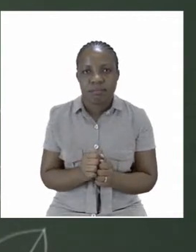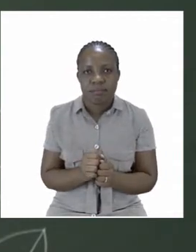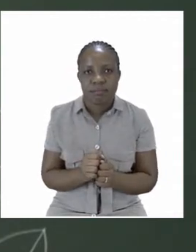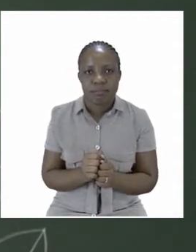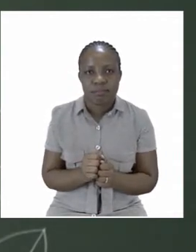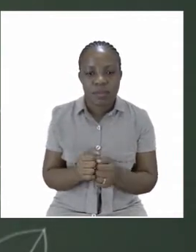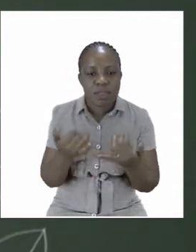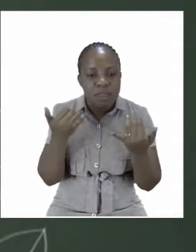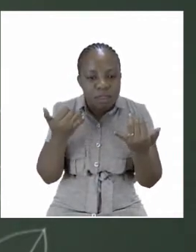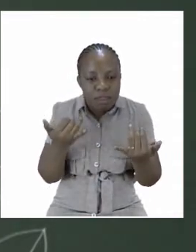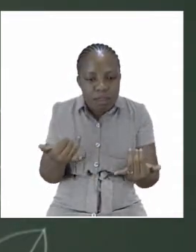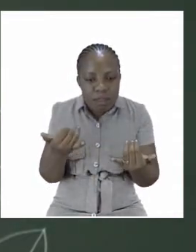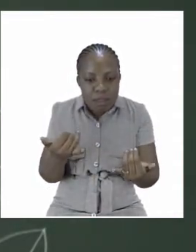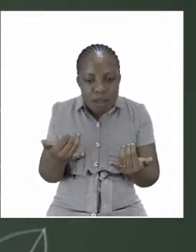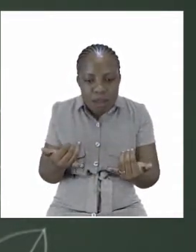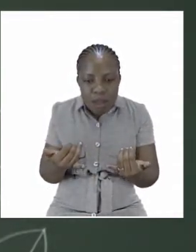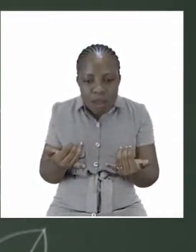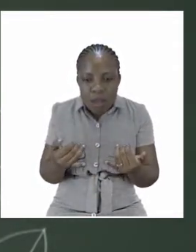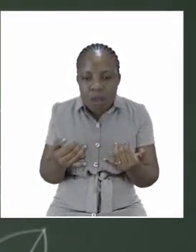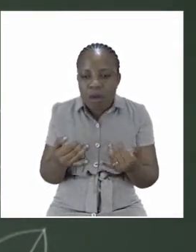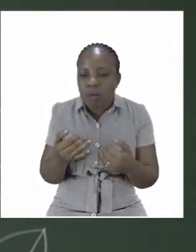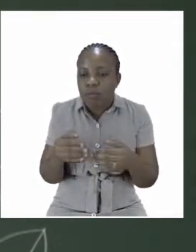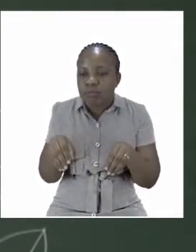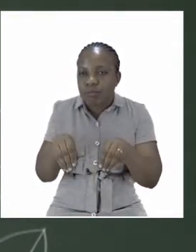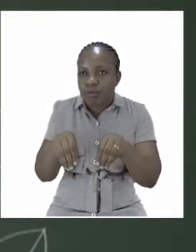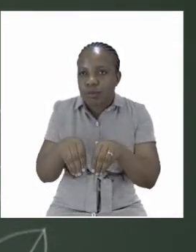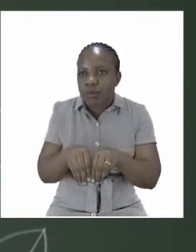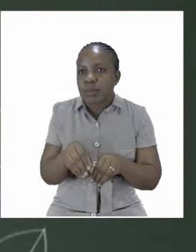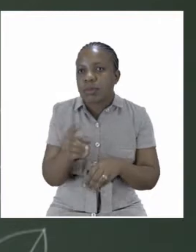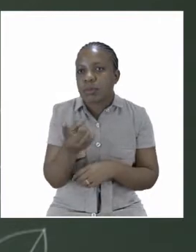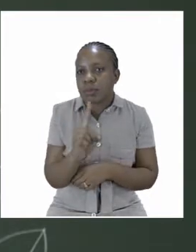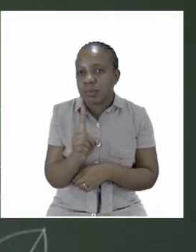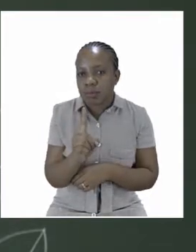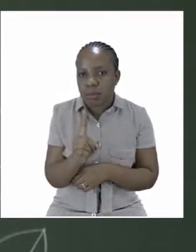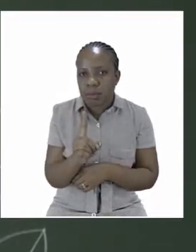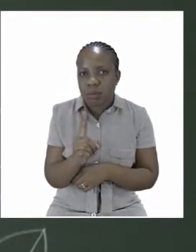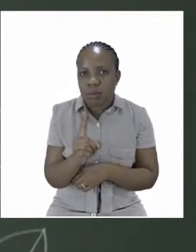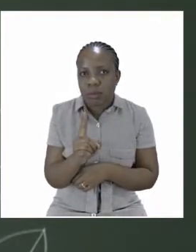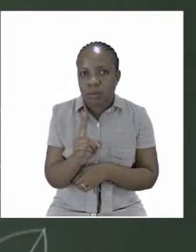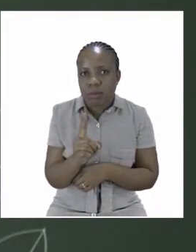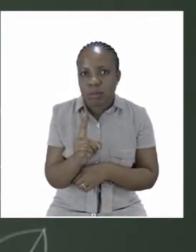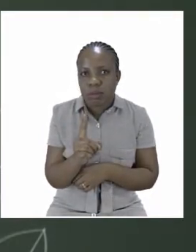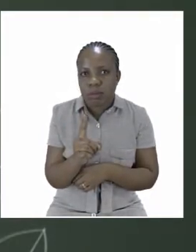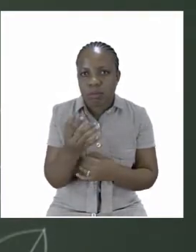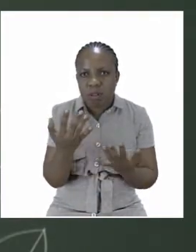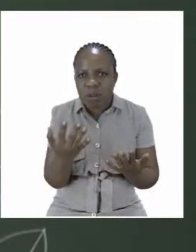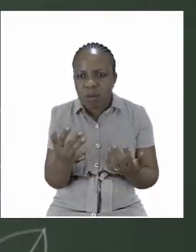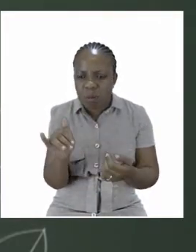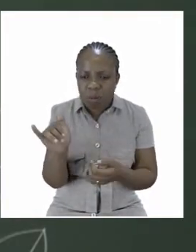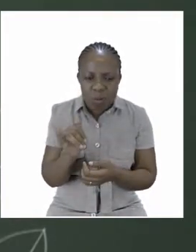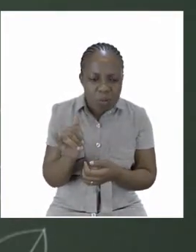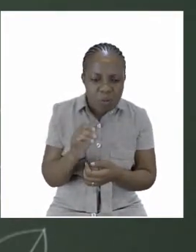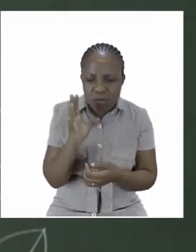this flower looks like this flower? Should I put petals?